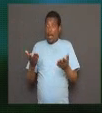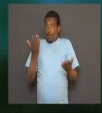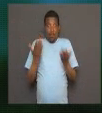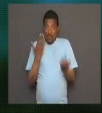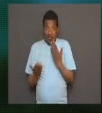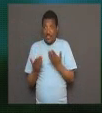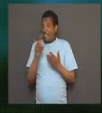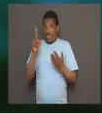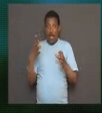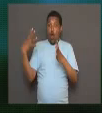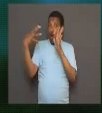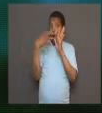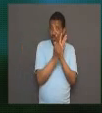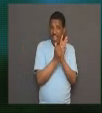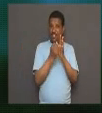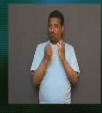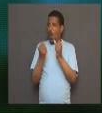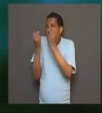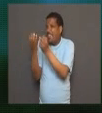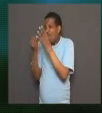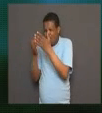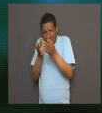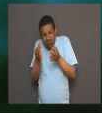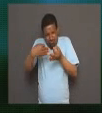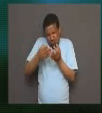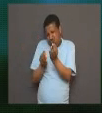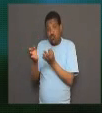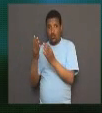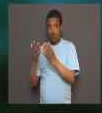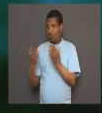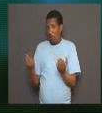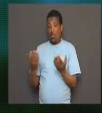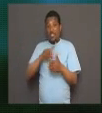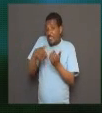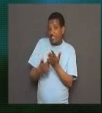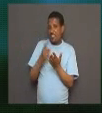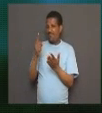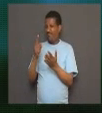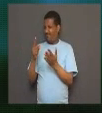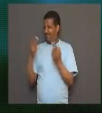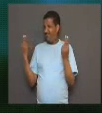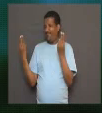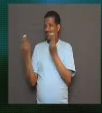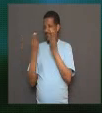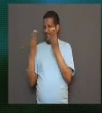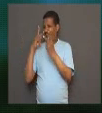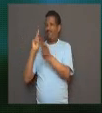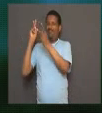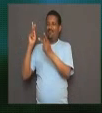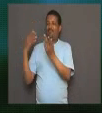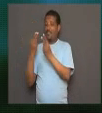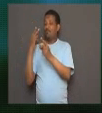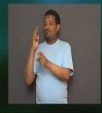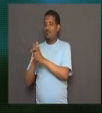Perhaps they contain too many details so that they cannot be used efficiently.